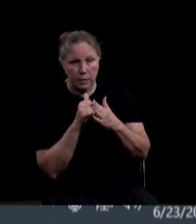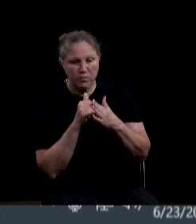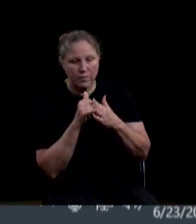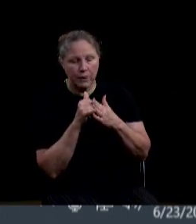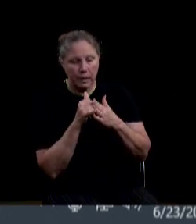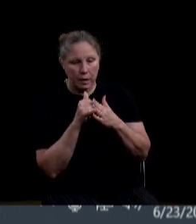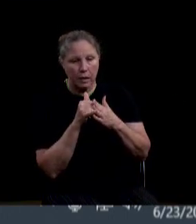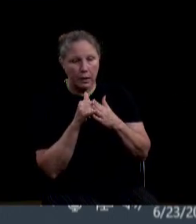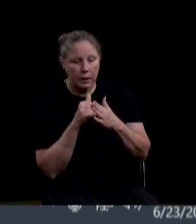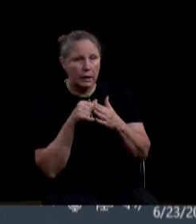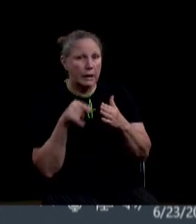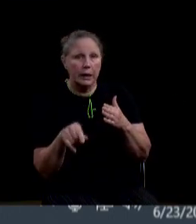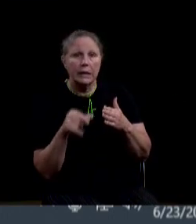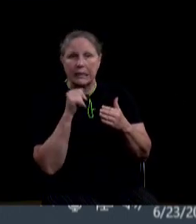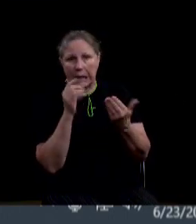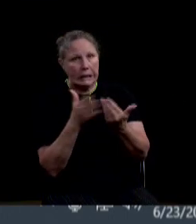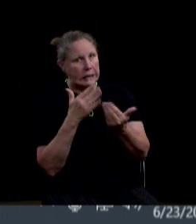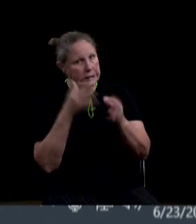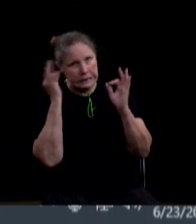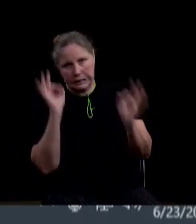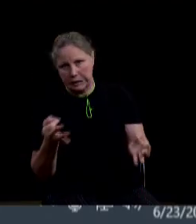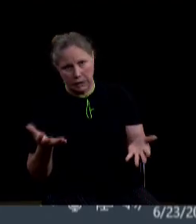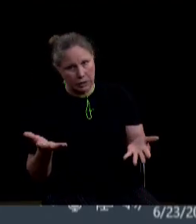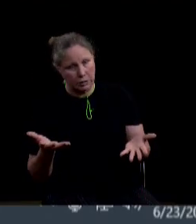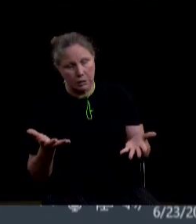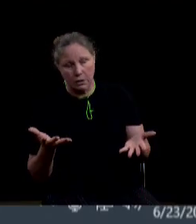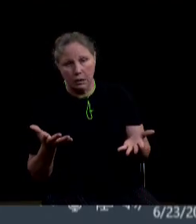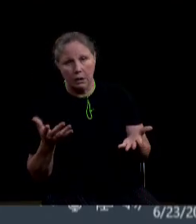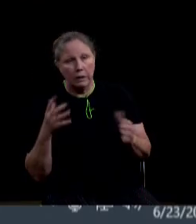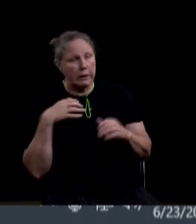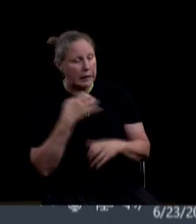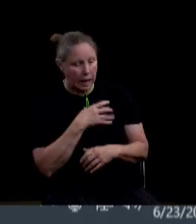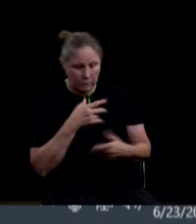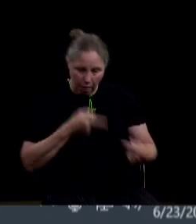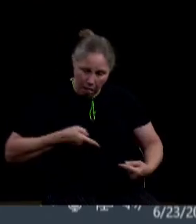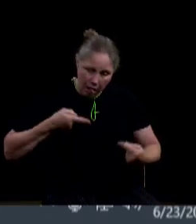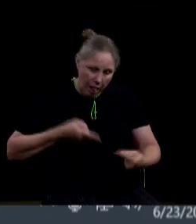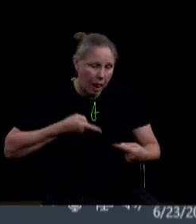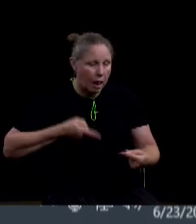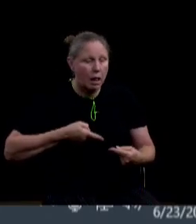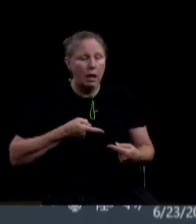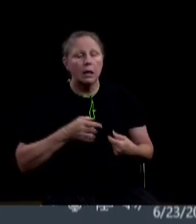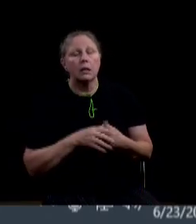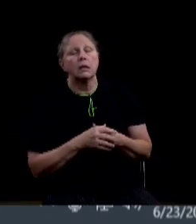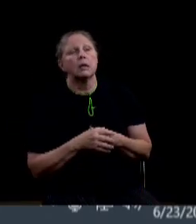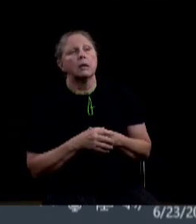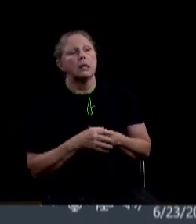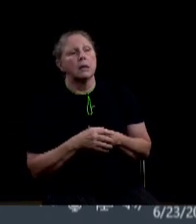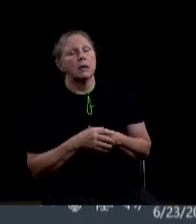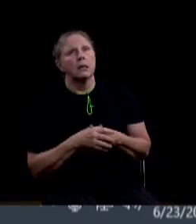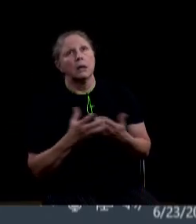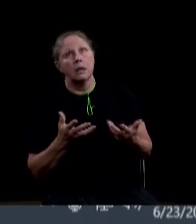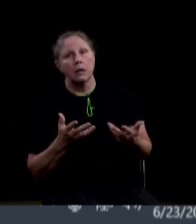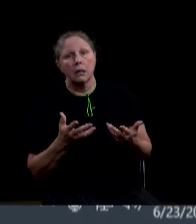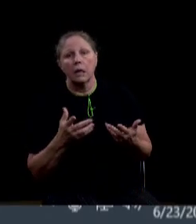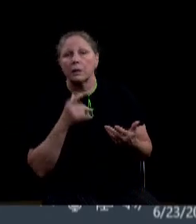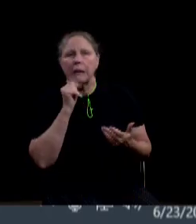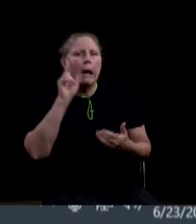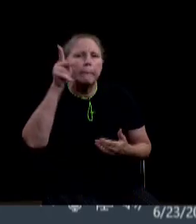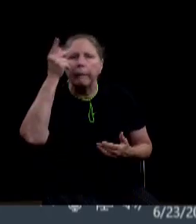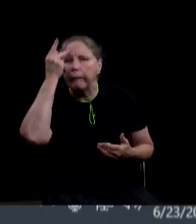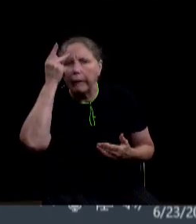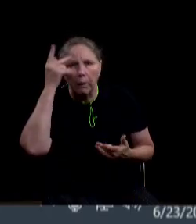as a council. And this is not, for lack of better words, a political ploy. There's not a political agenda behind it. It